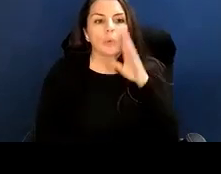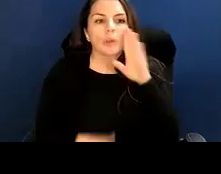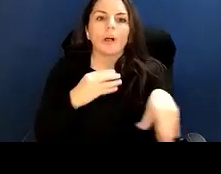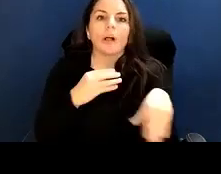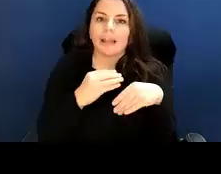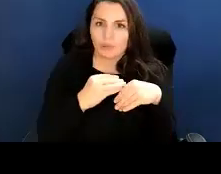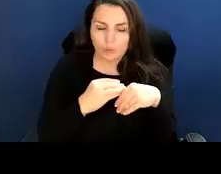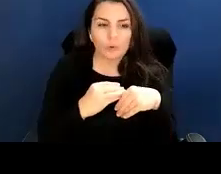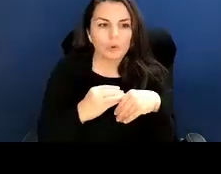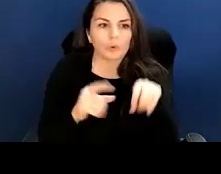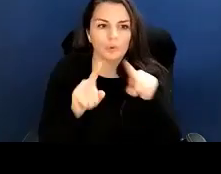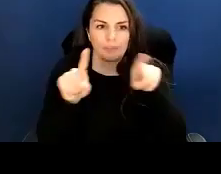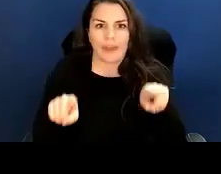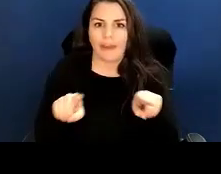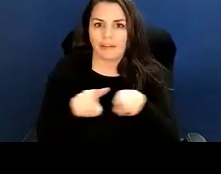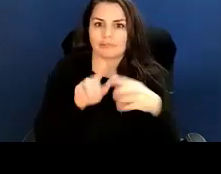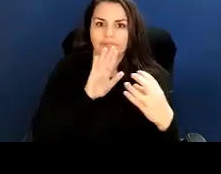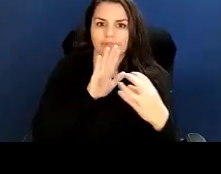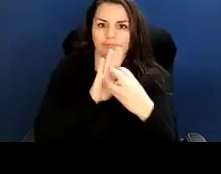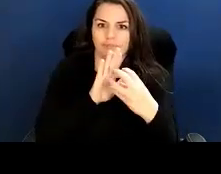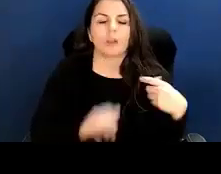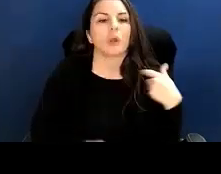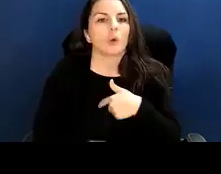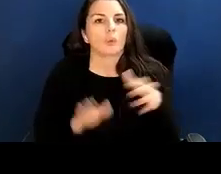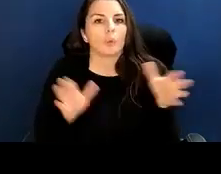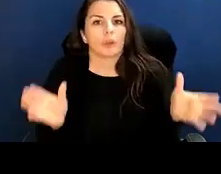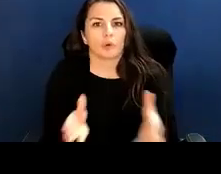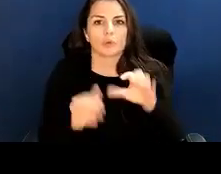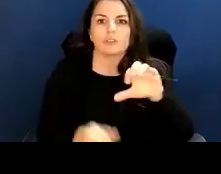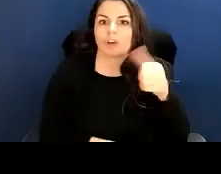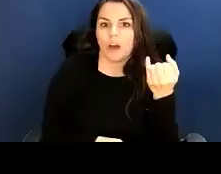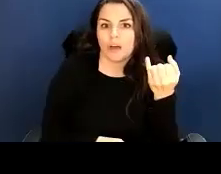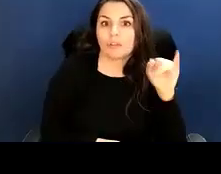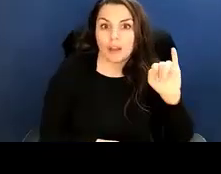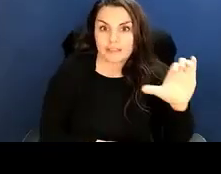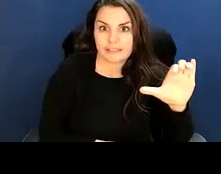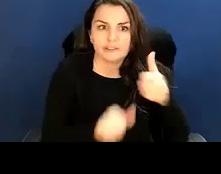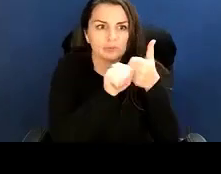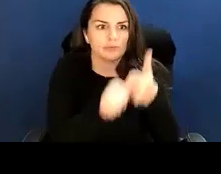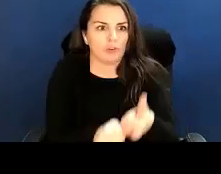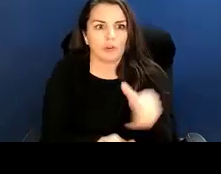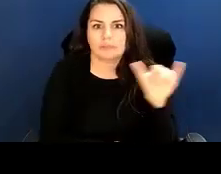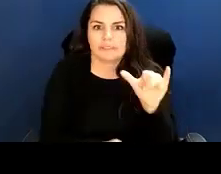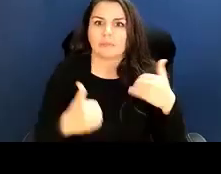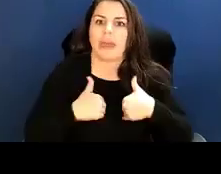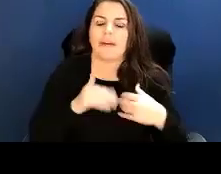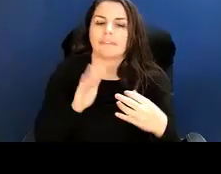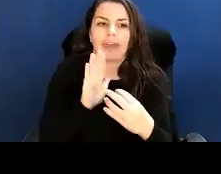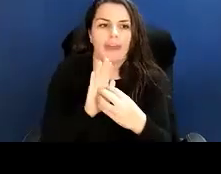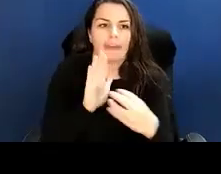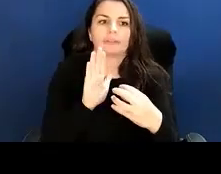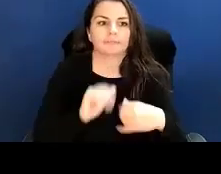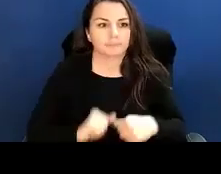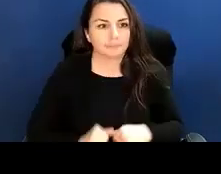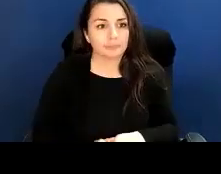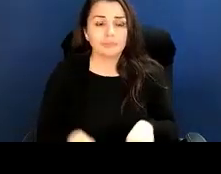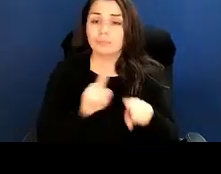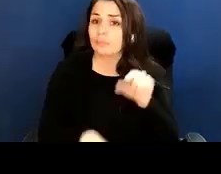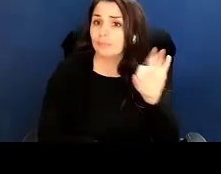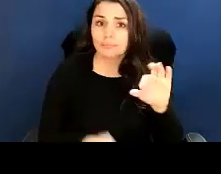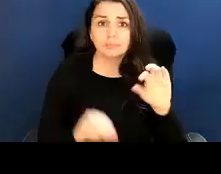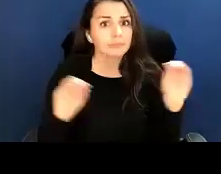12 months equals 36 training months. So what that means is if you receive that notice